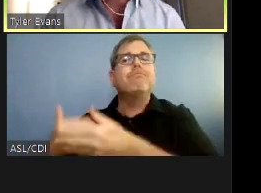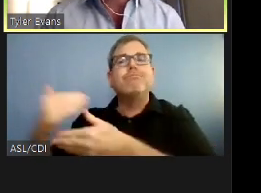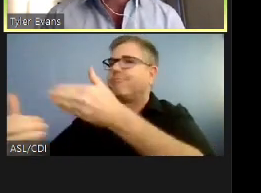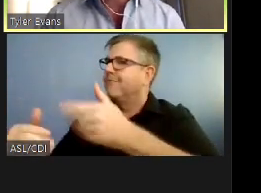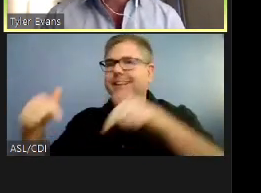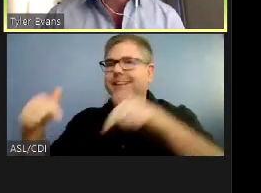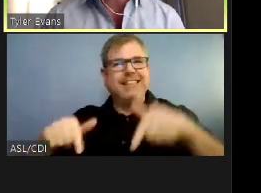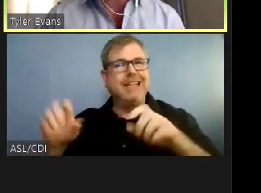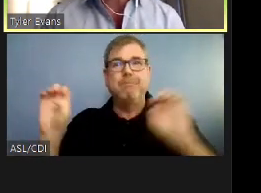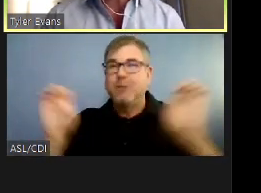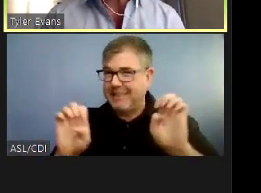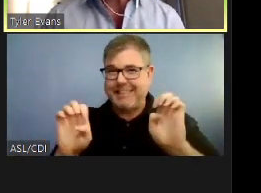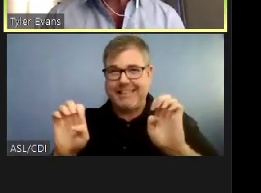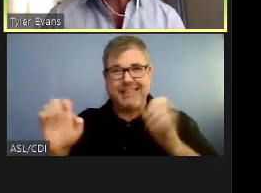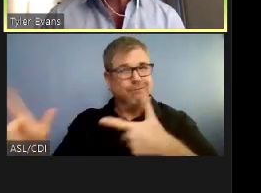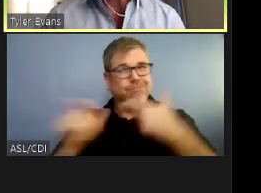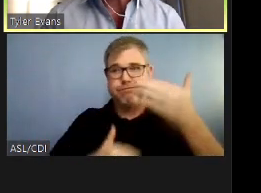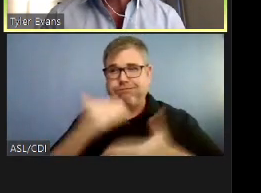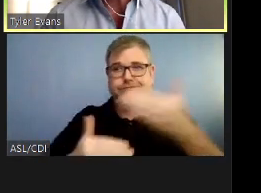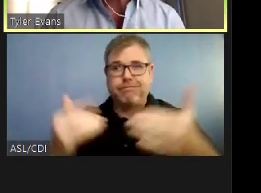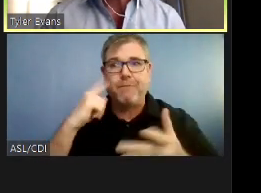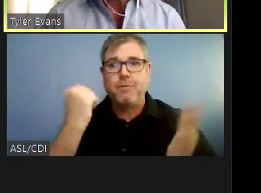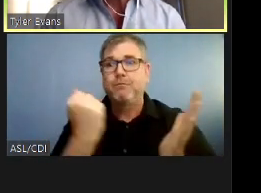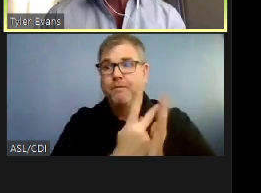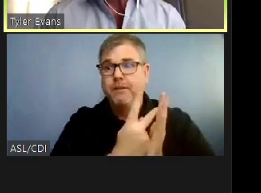Next slide, please.